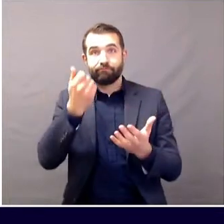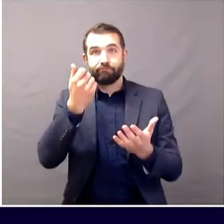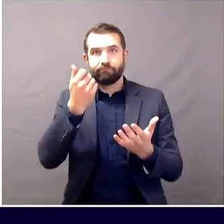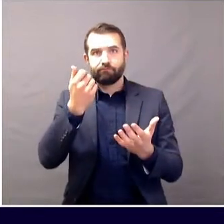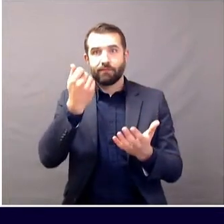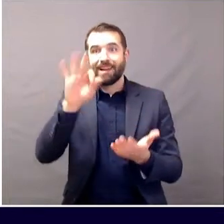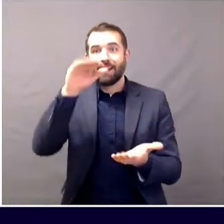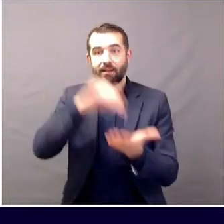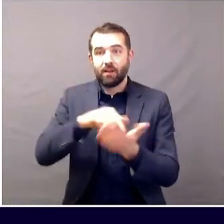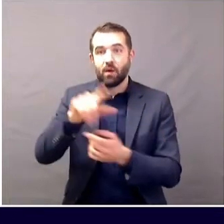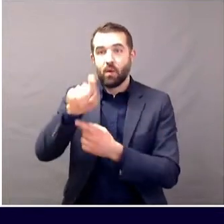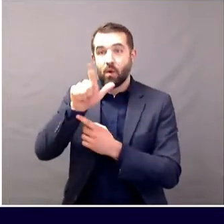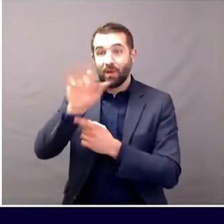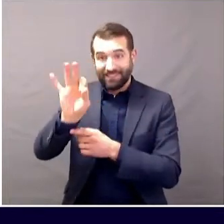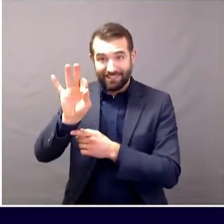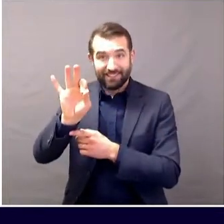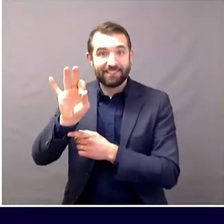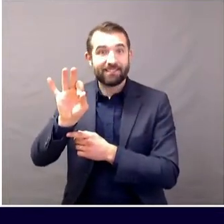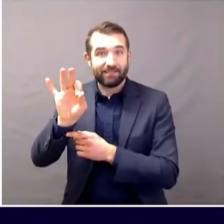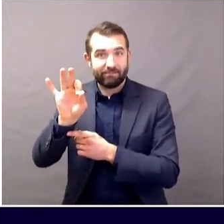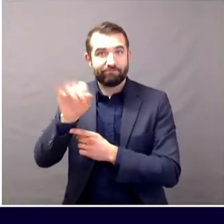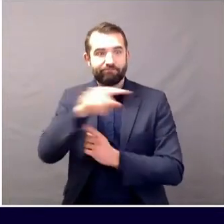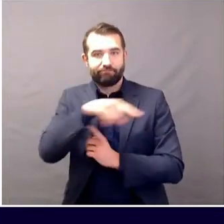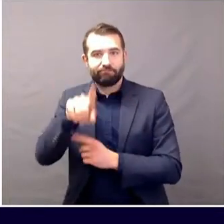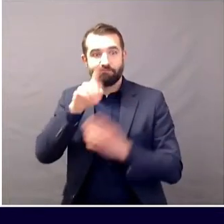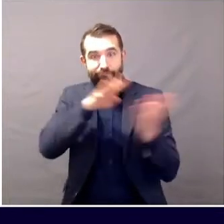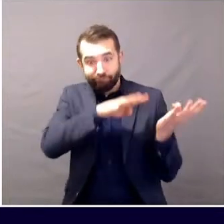19,128 are confirmed cases and